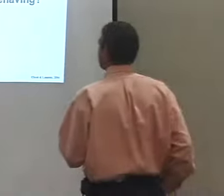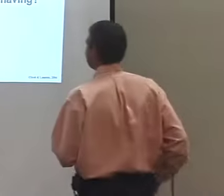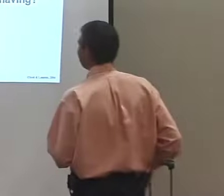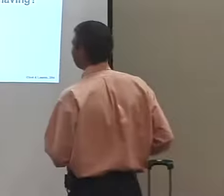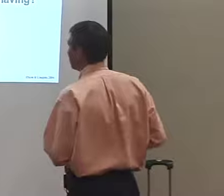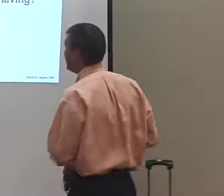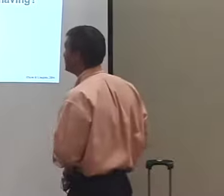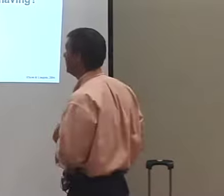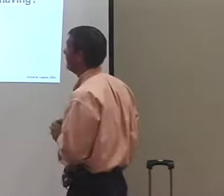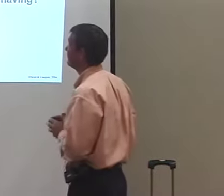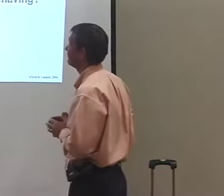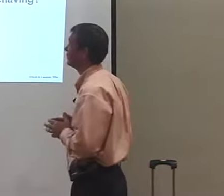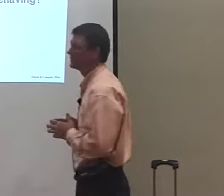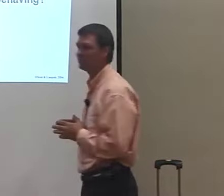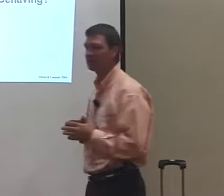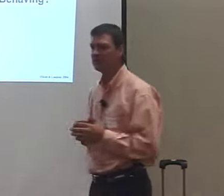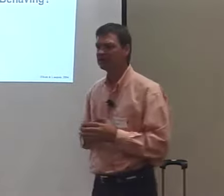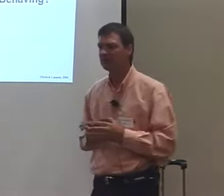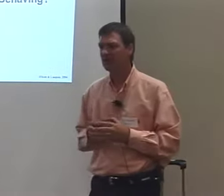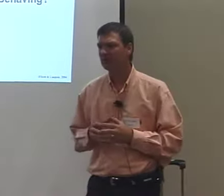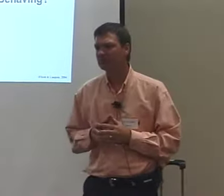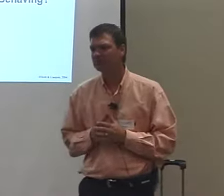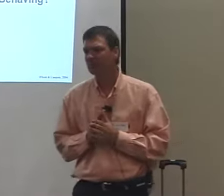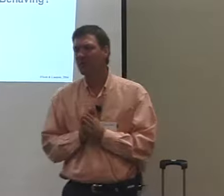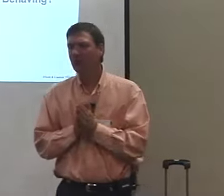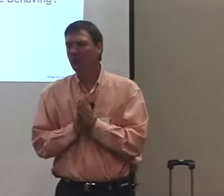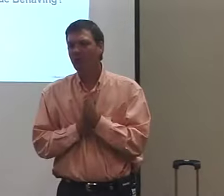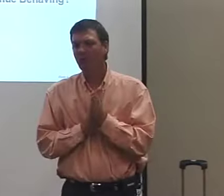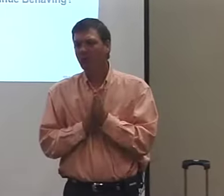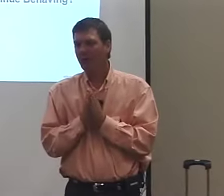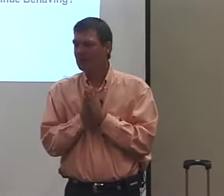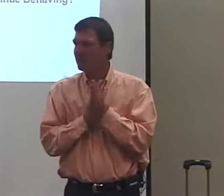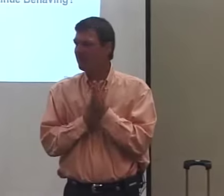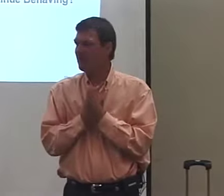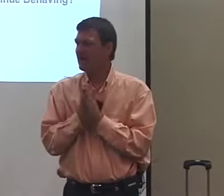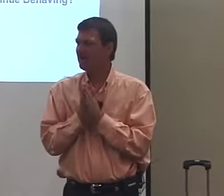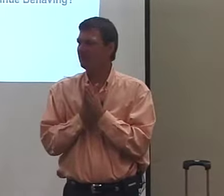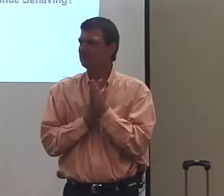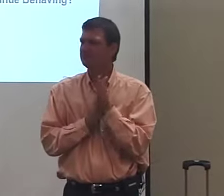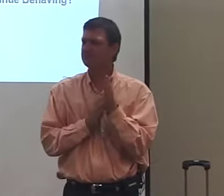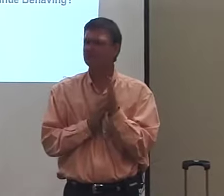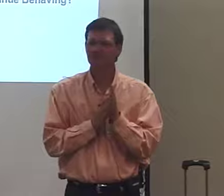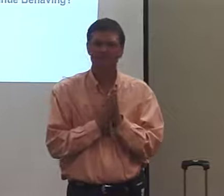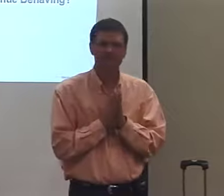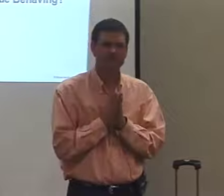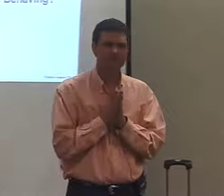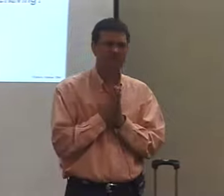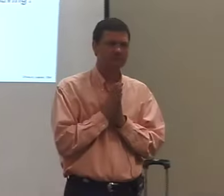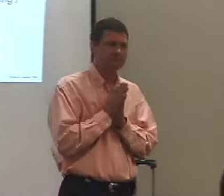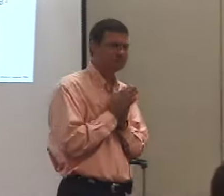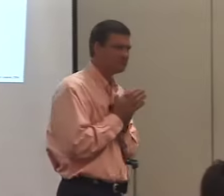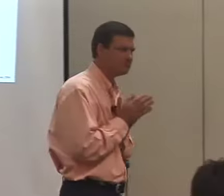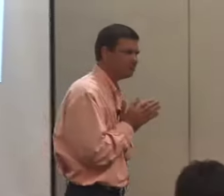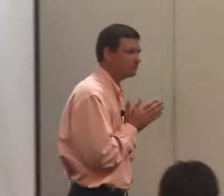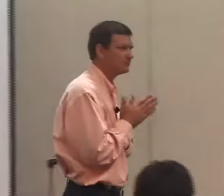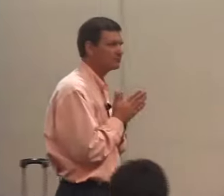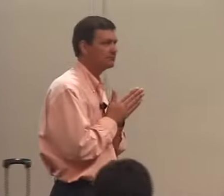our issue will be here first. So, why do people behave?